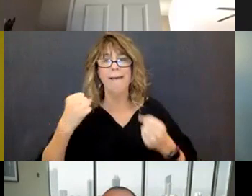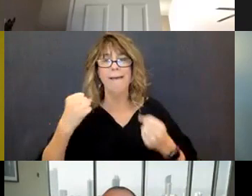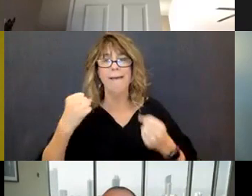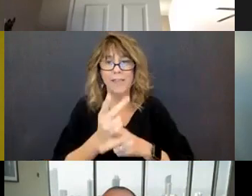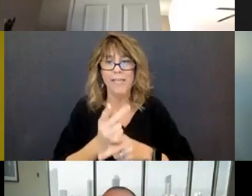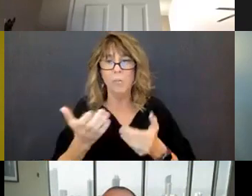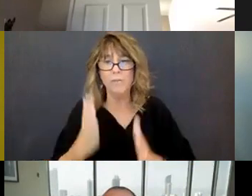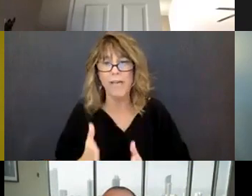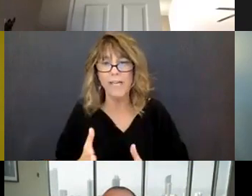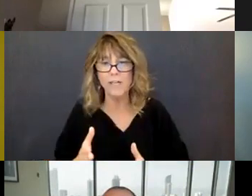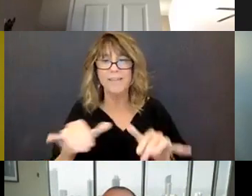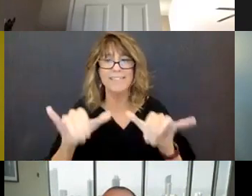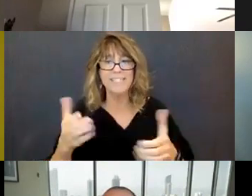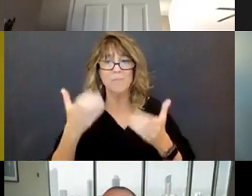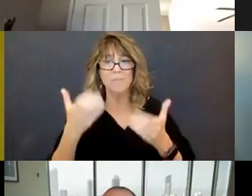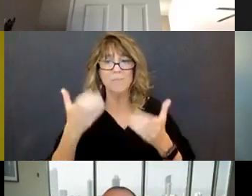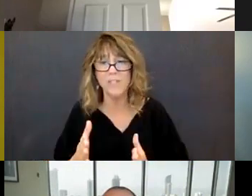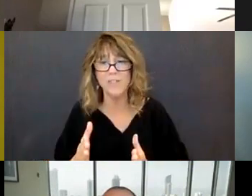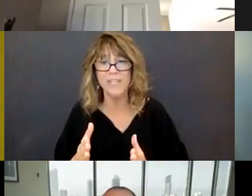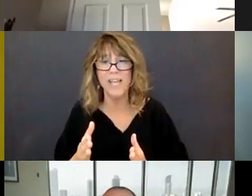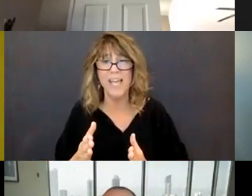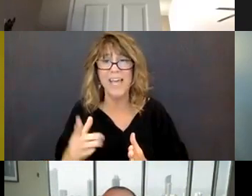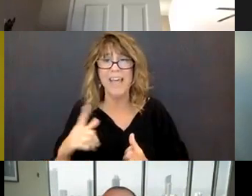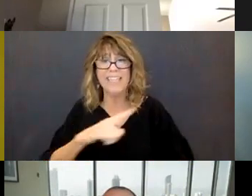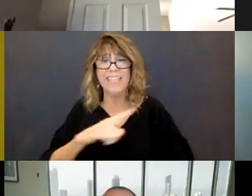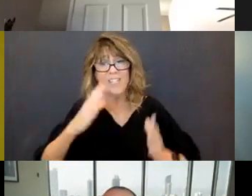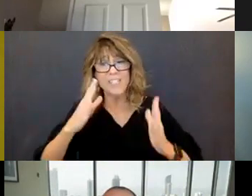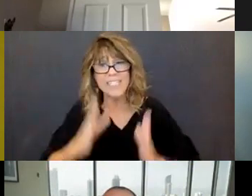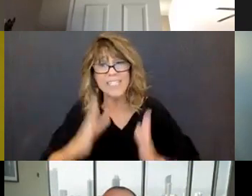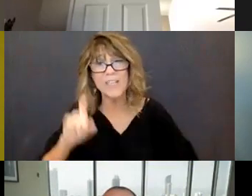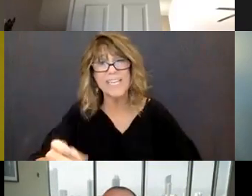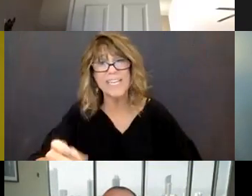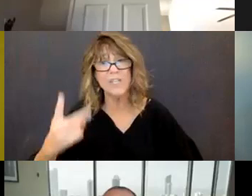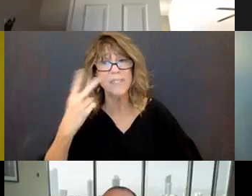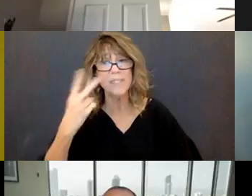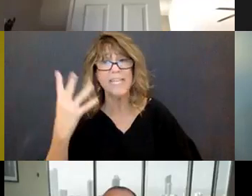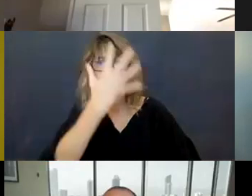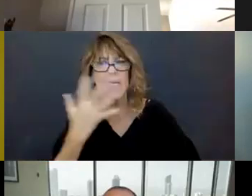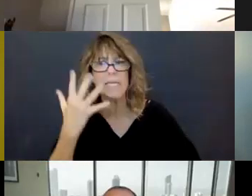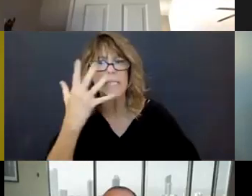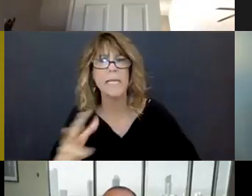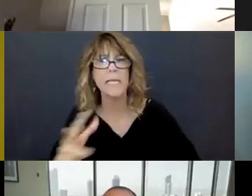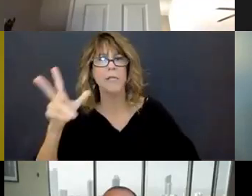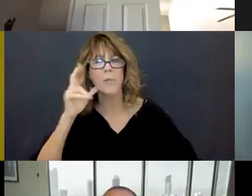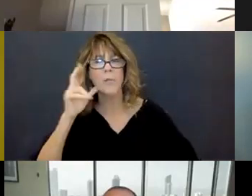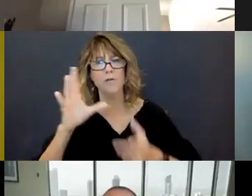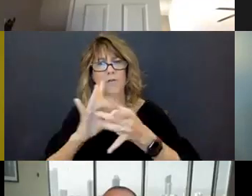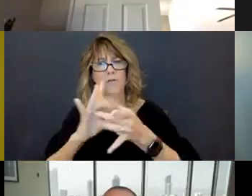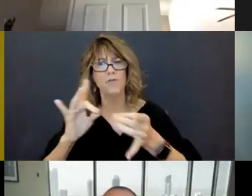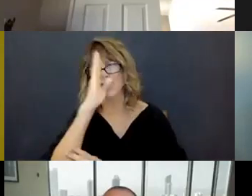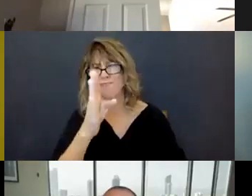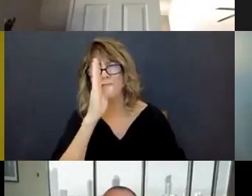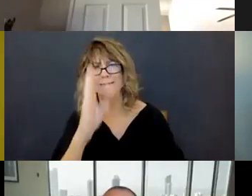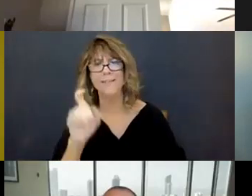legislators need to see the faces and hear the stories from these families directly. You need to hear from people that this system has failed